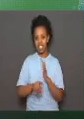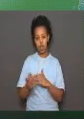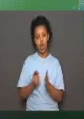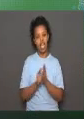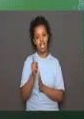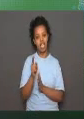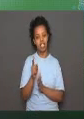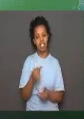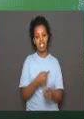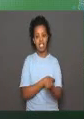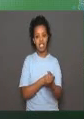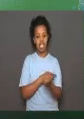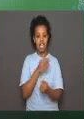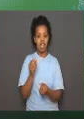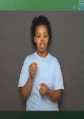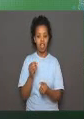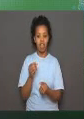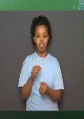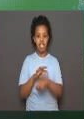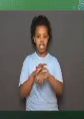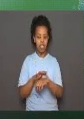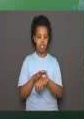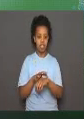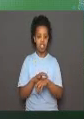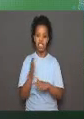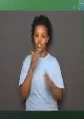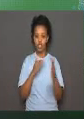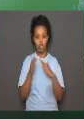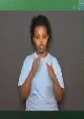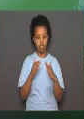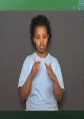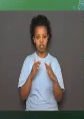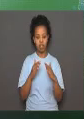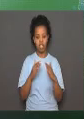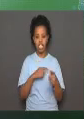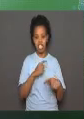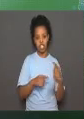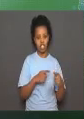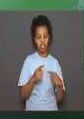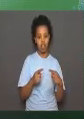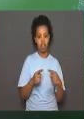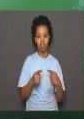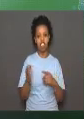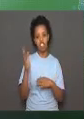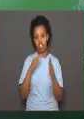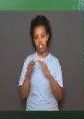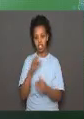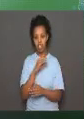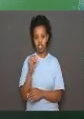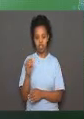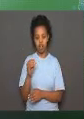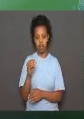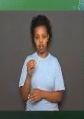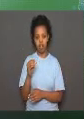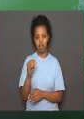muscular and skeletal anomalies, congenital heart defects, and